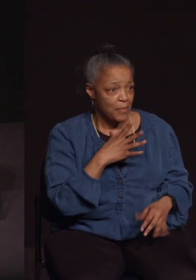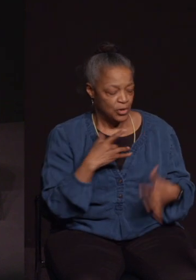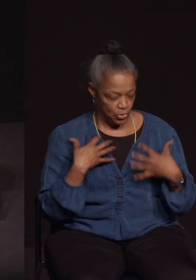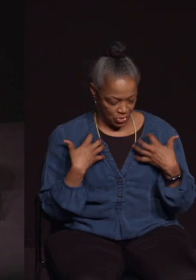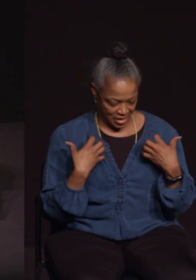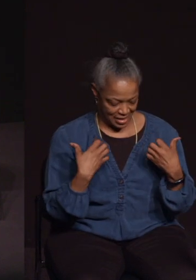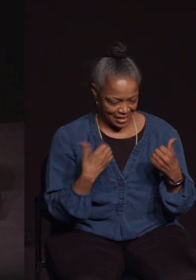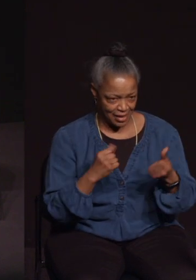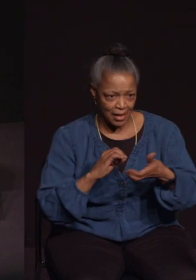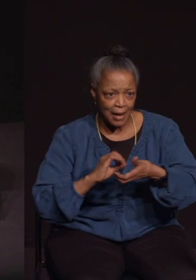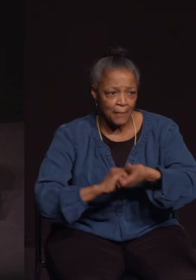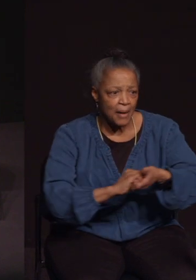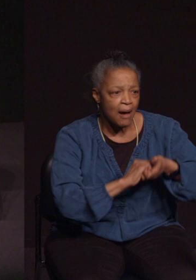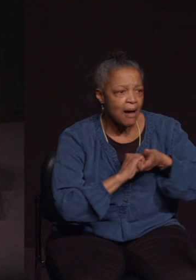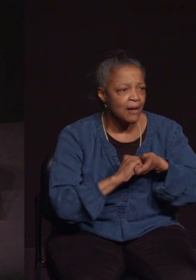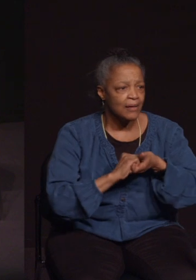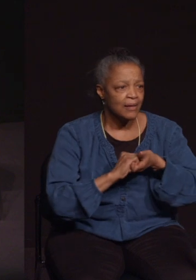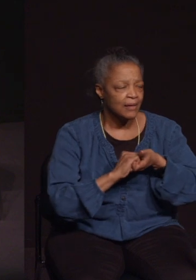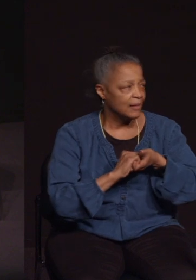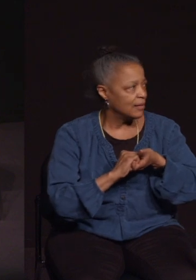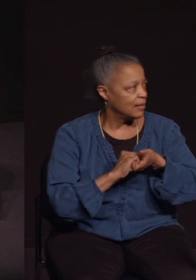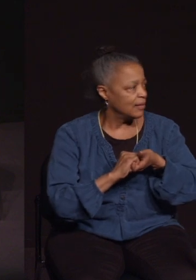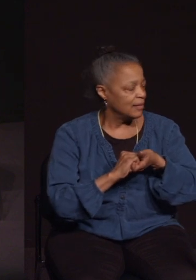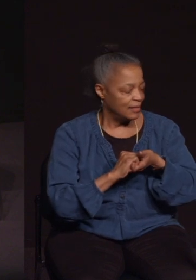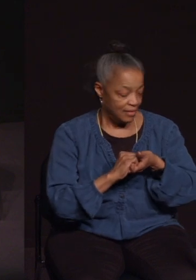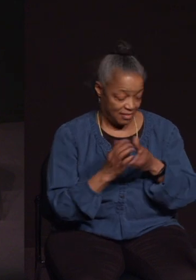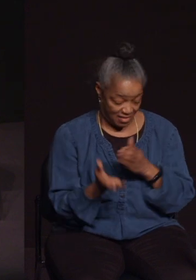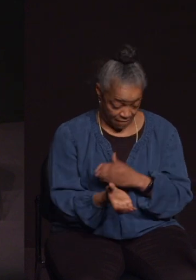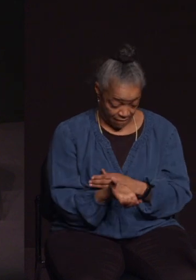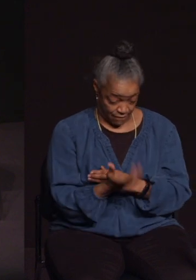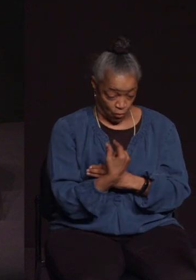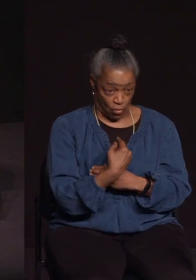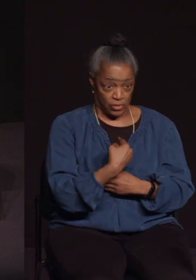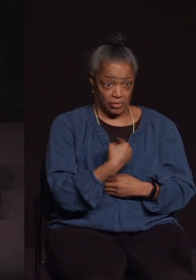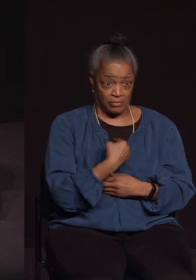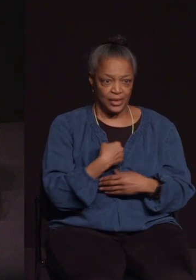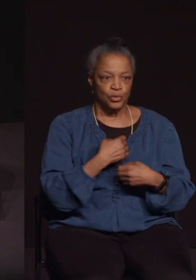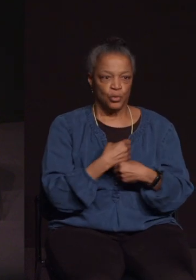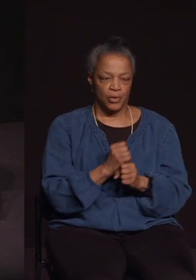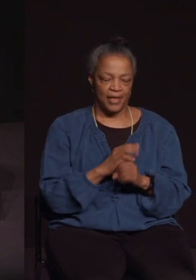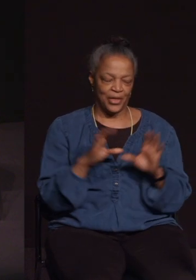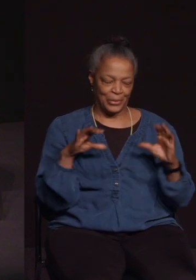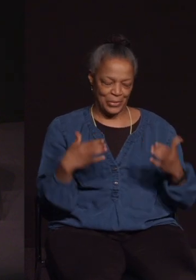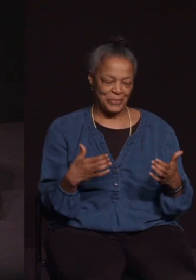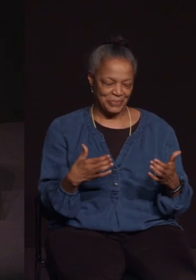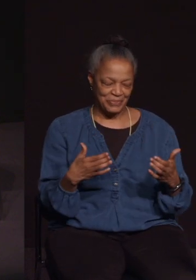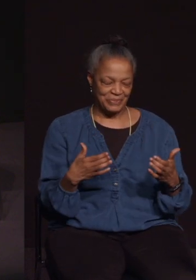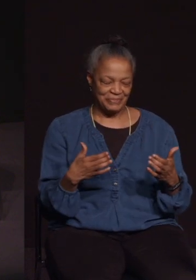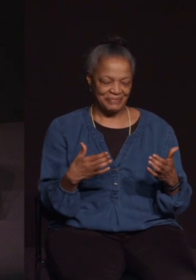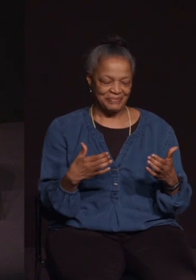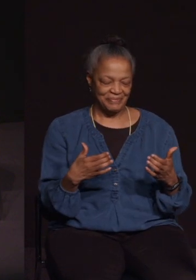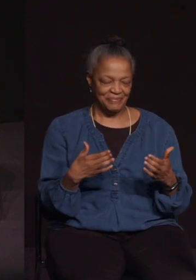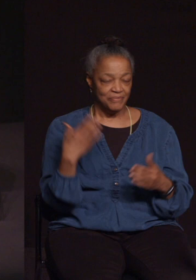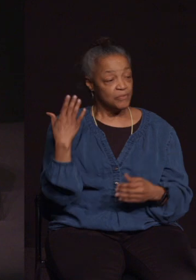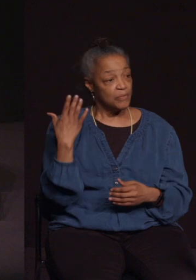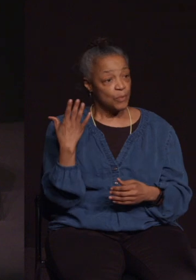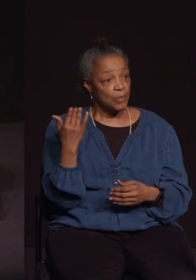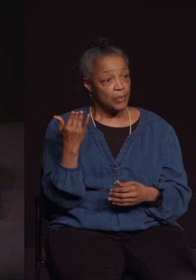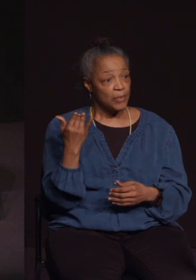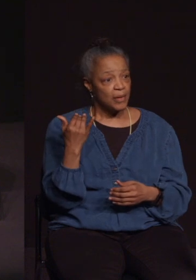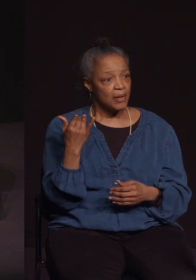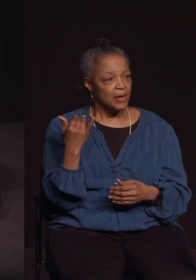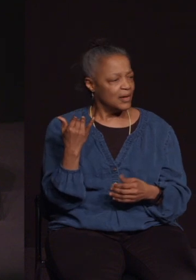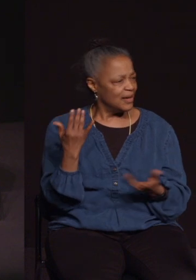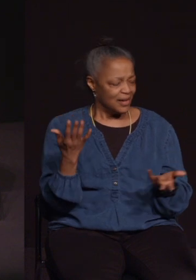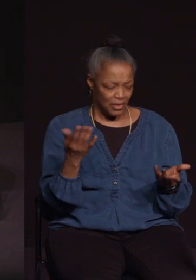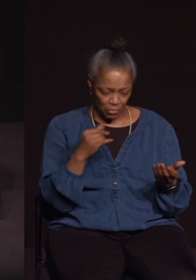women to heal, bond, and grow. I was forced into creating this space because it just